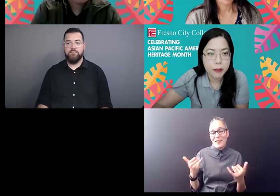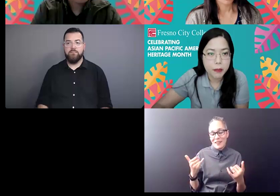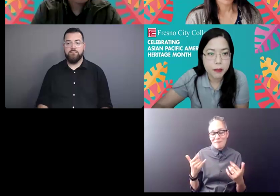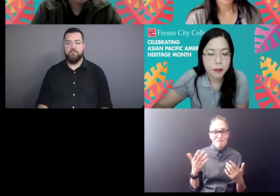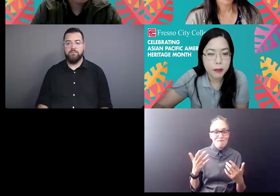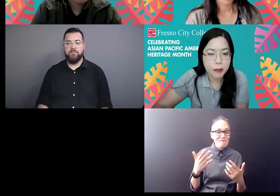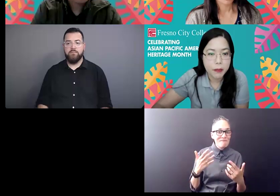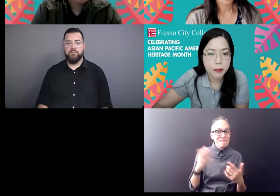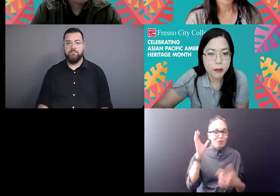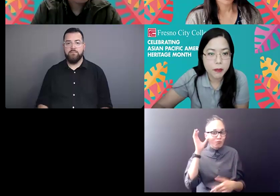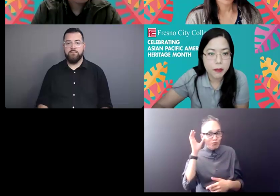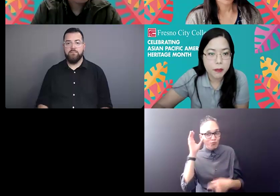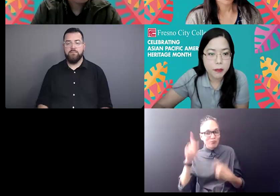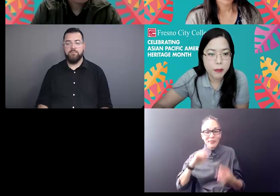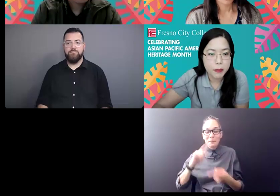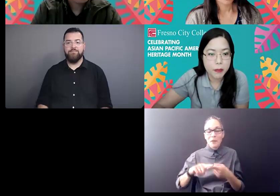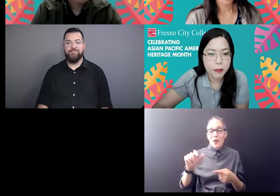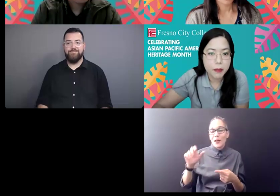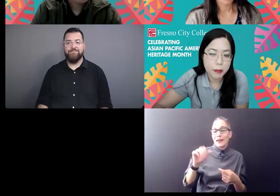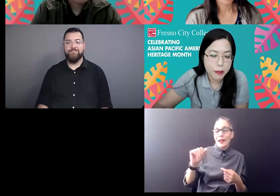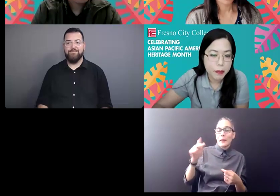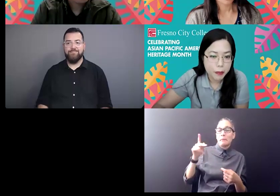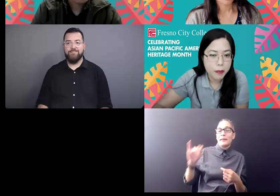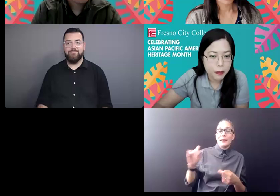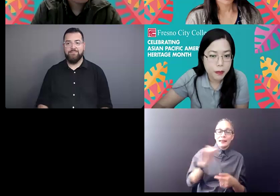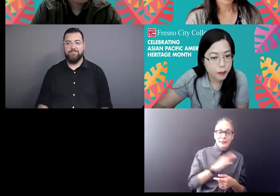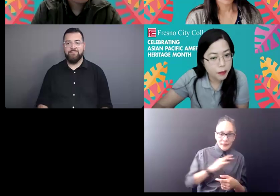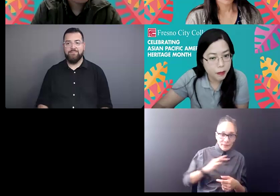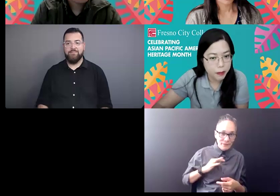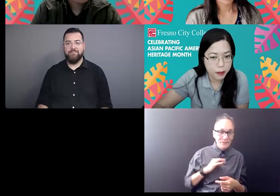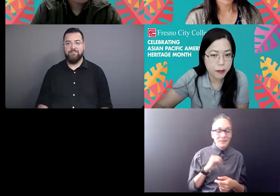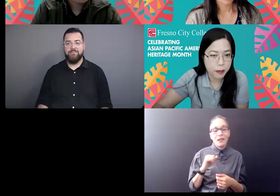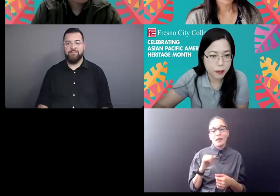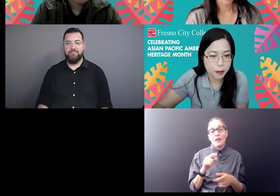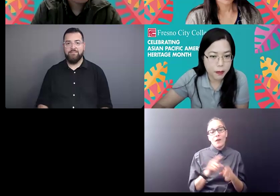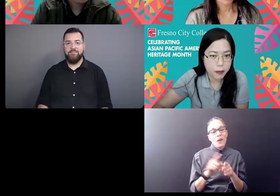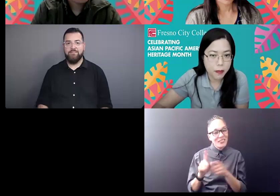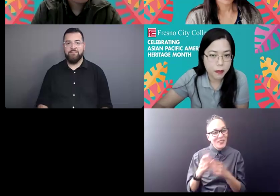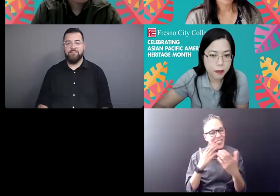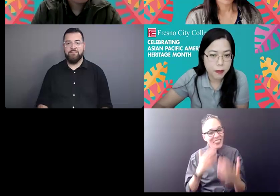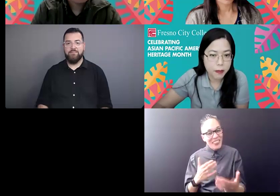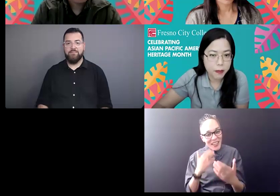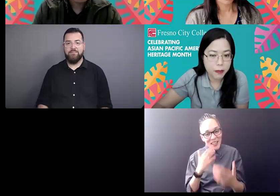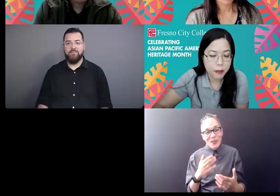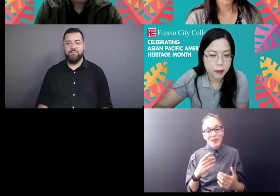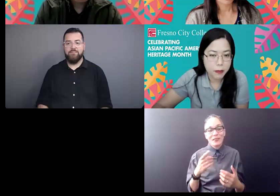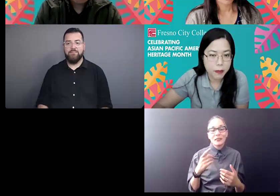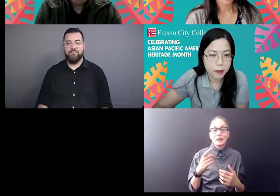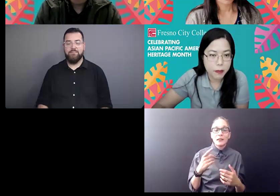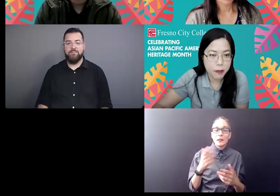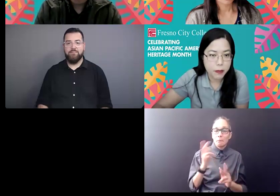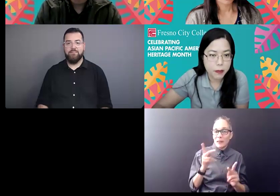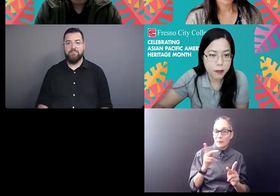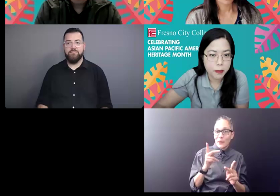about our Asian American faculty and staff that we have in our district. Also want to thank some of the folks behind